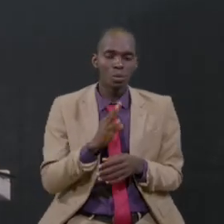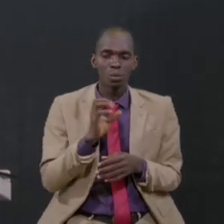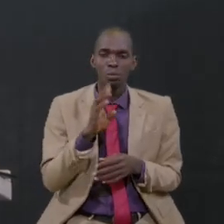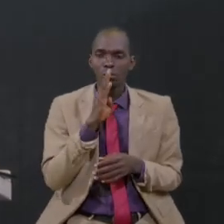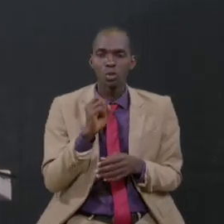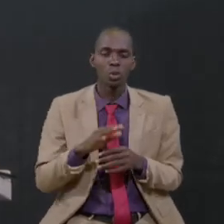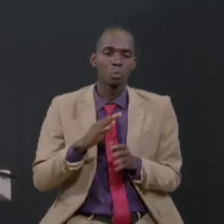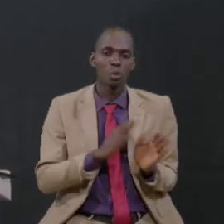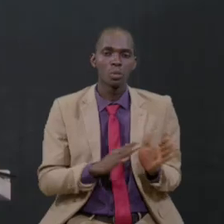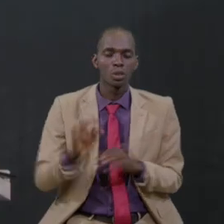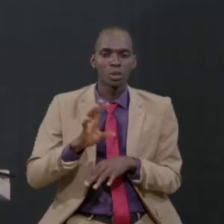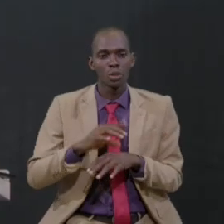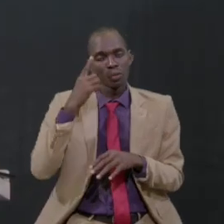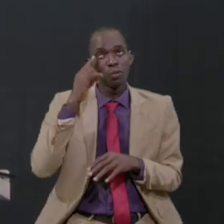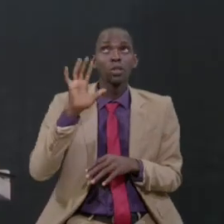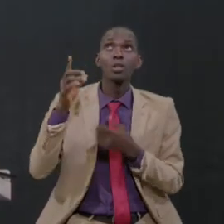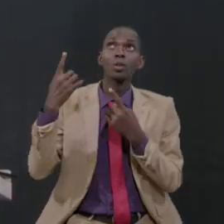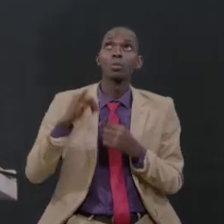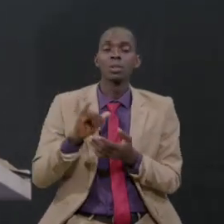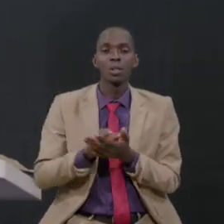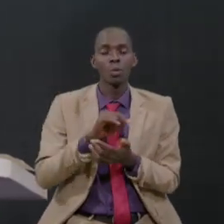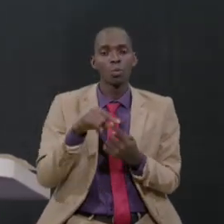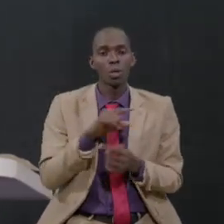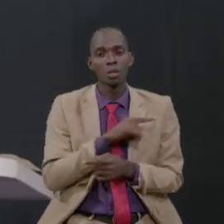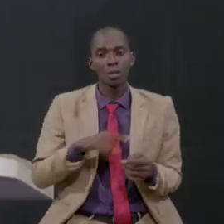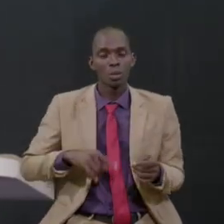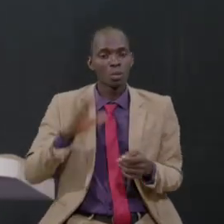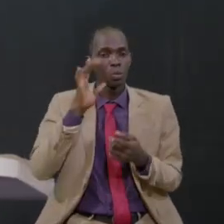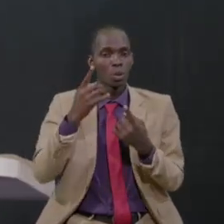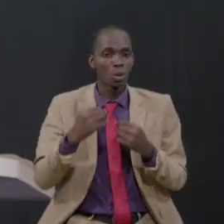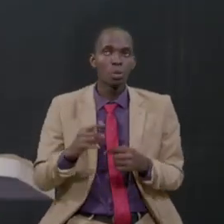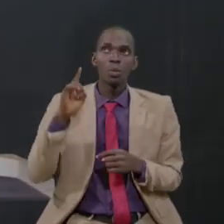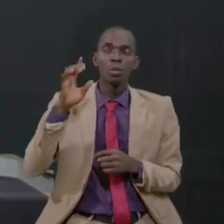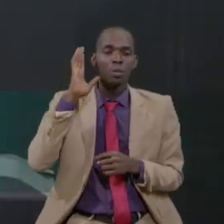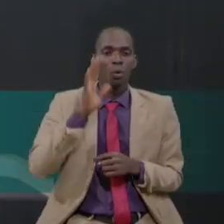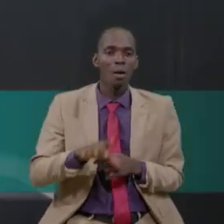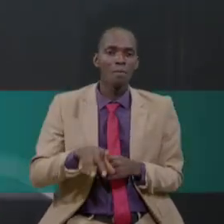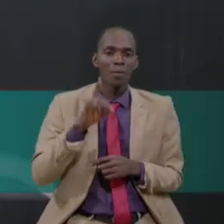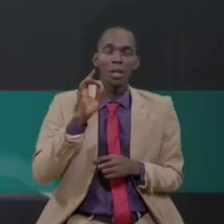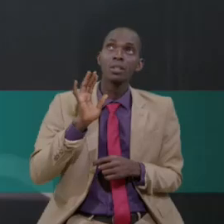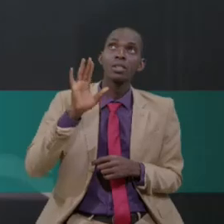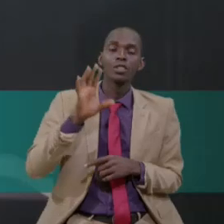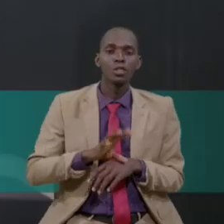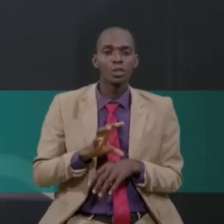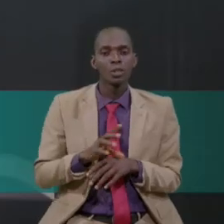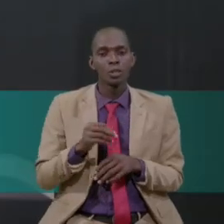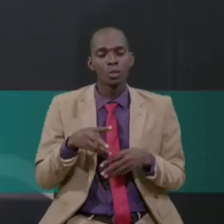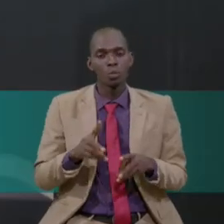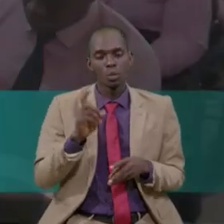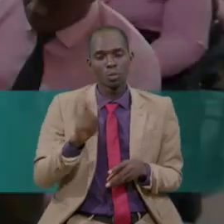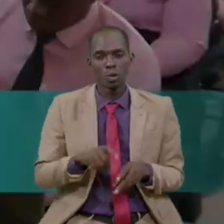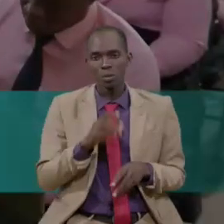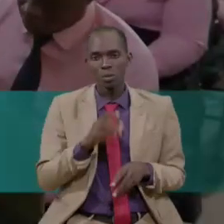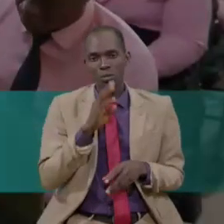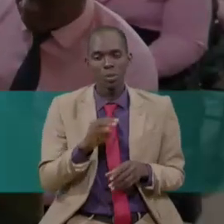that when the Lord will come, he'll find the church the way the church ought to be, in